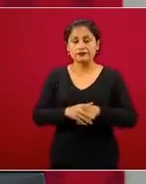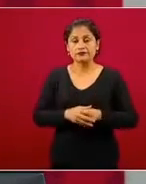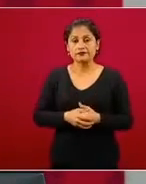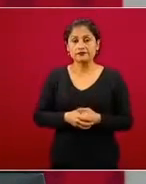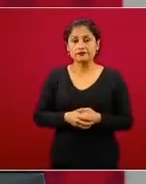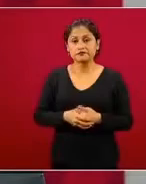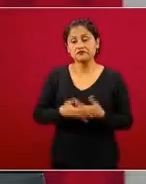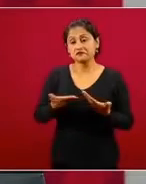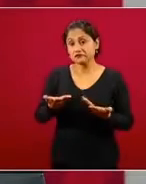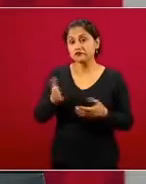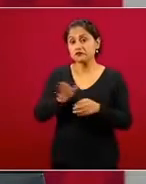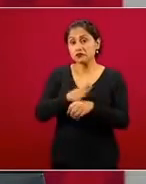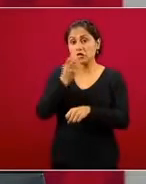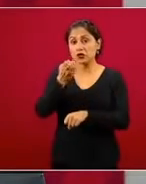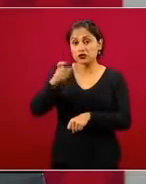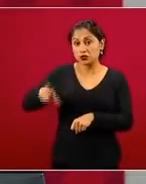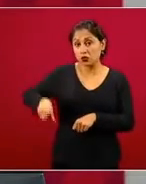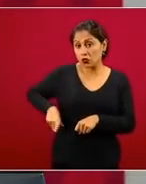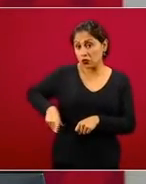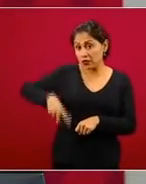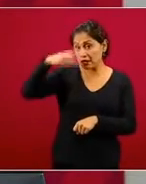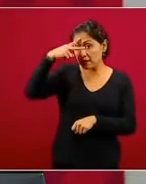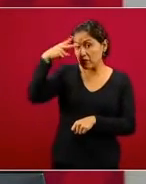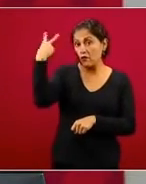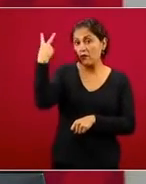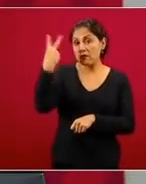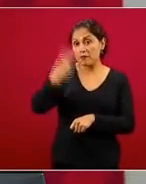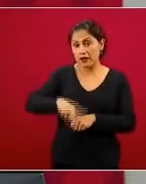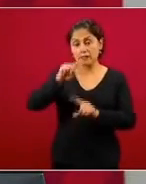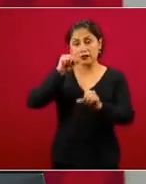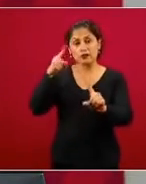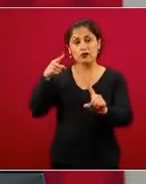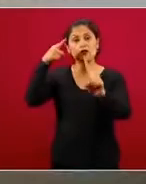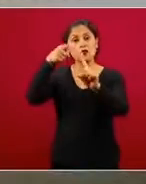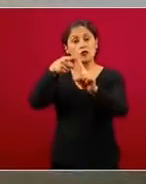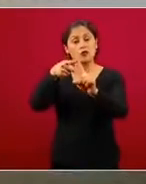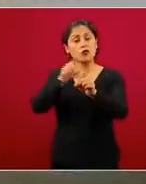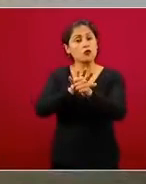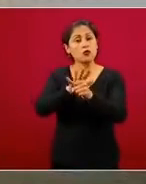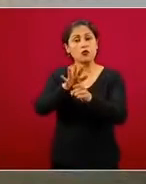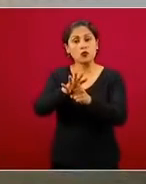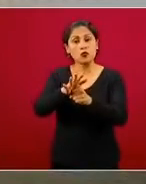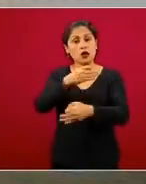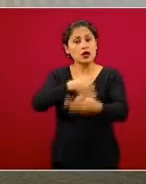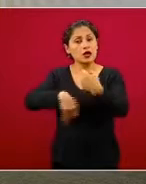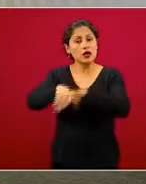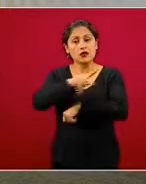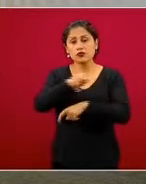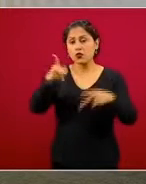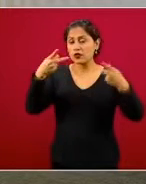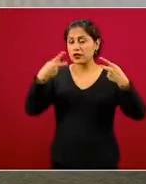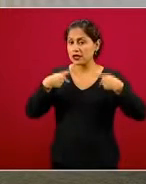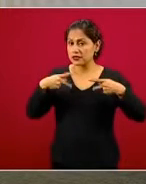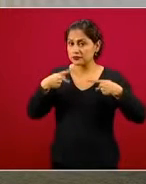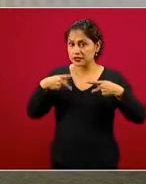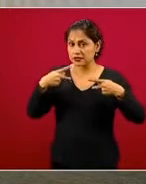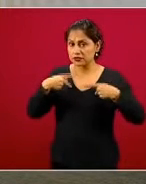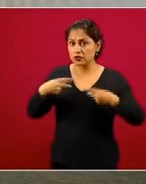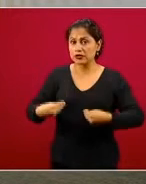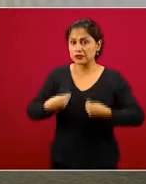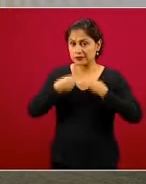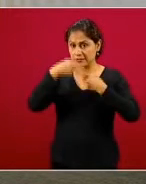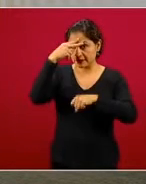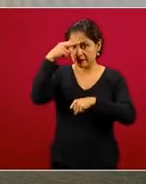feelings and emotions and situations, and that is why one of the focus points of the